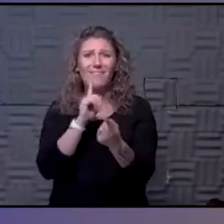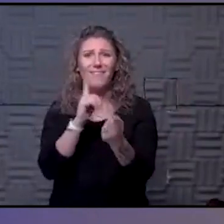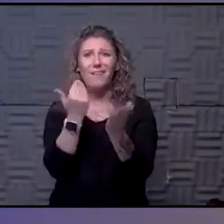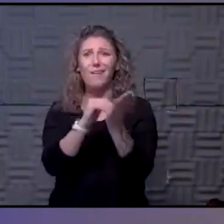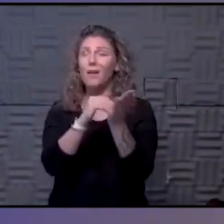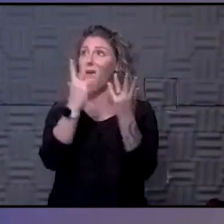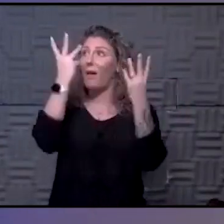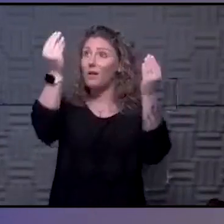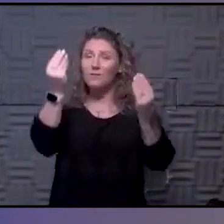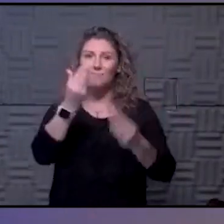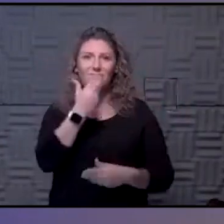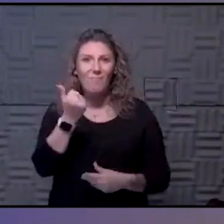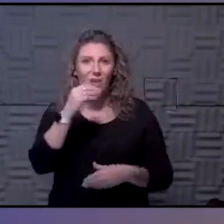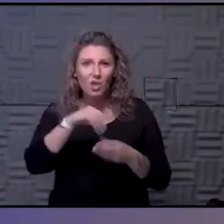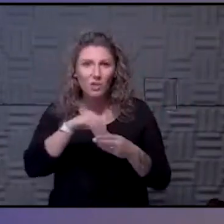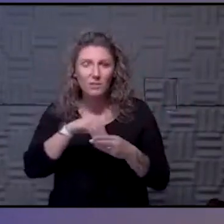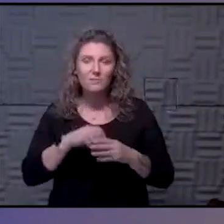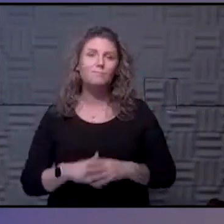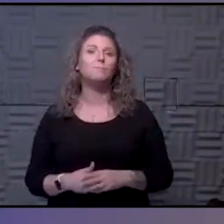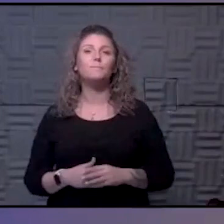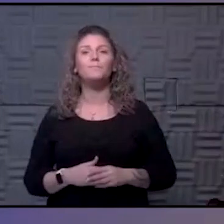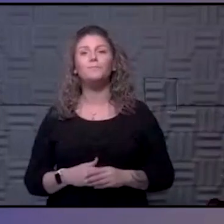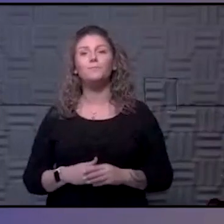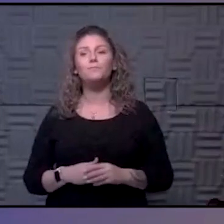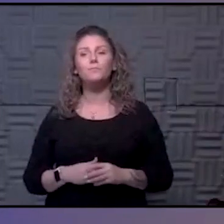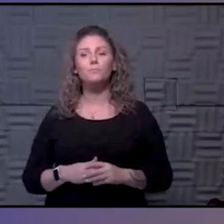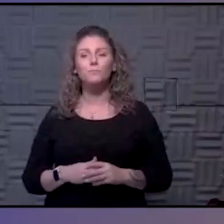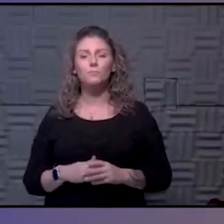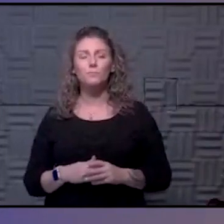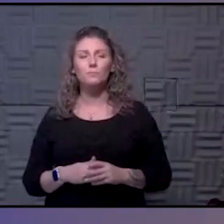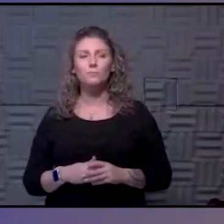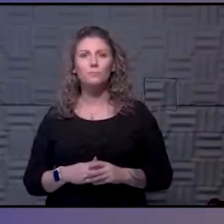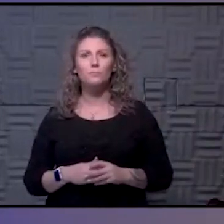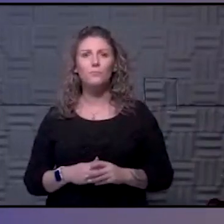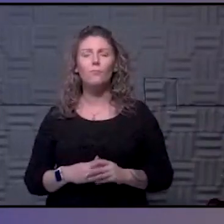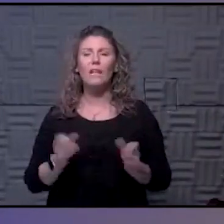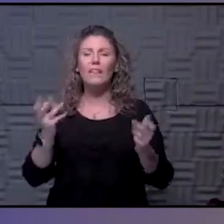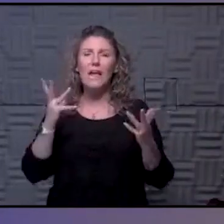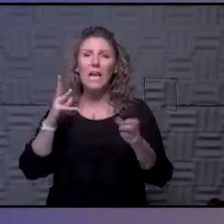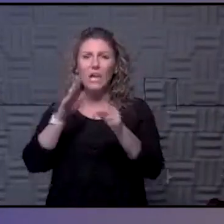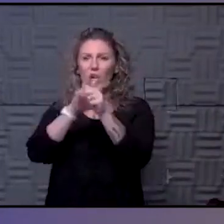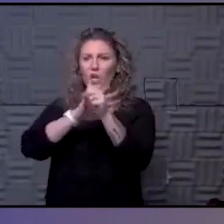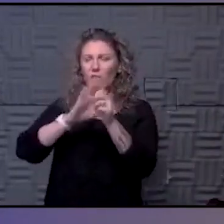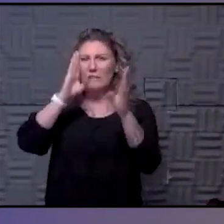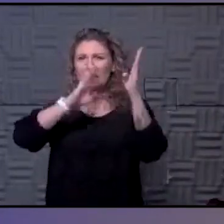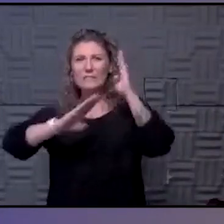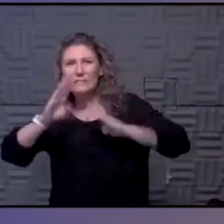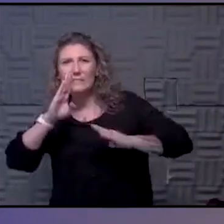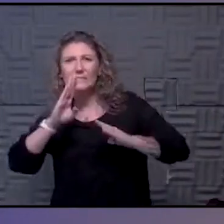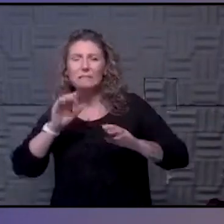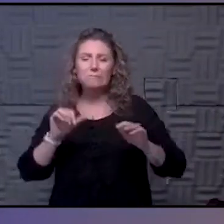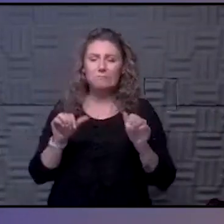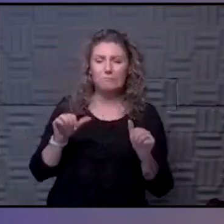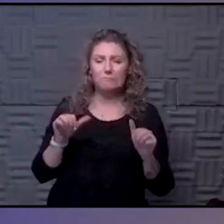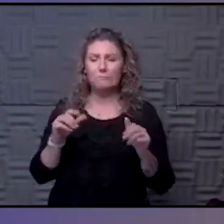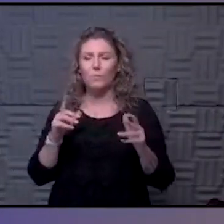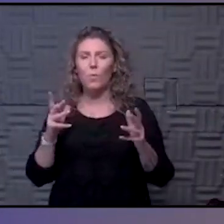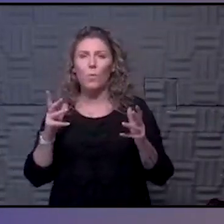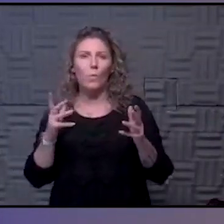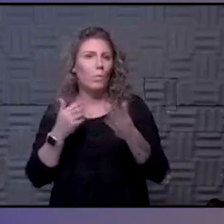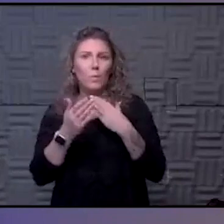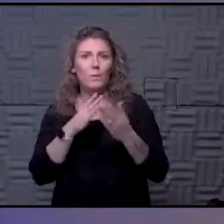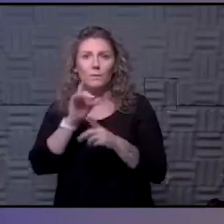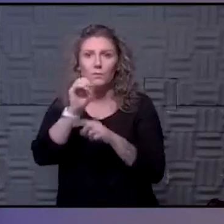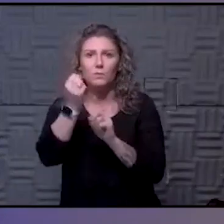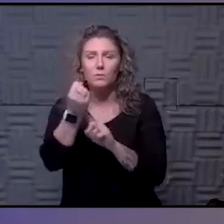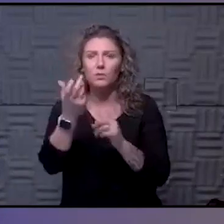always better than inside. But we know that there's been a lot of COVID weariness and people wanting, regardless of what the situation